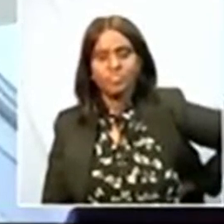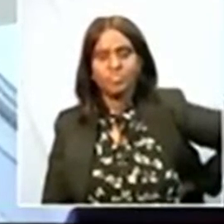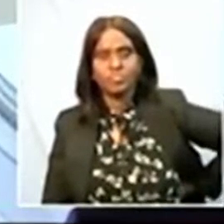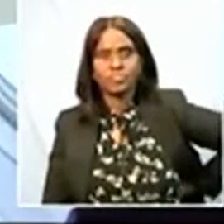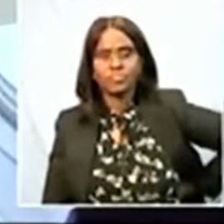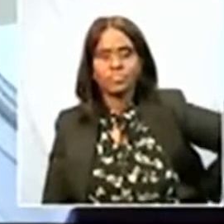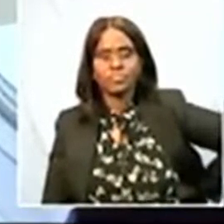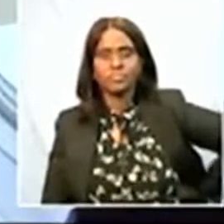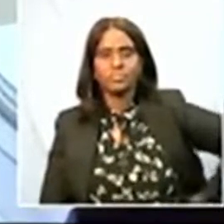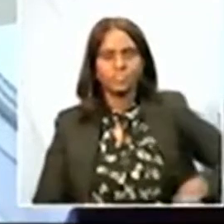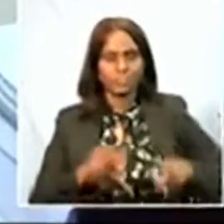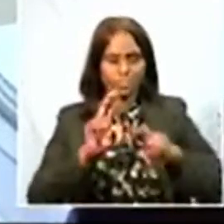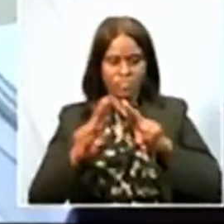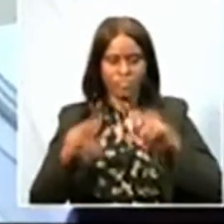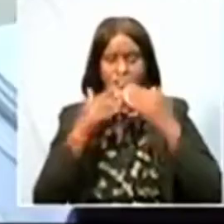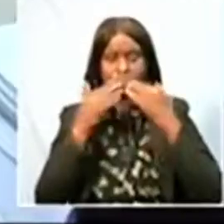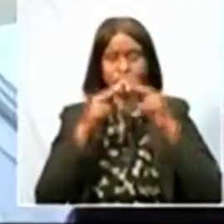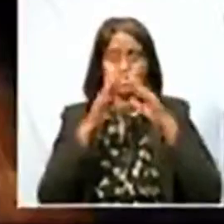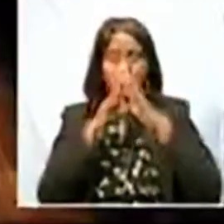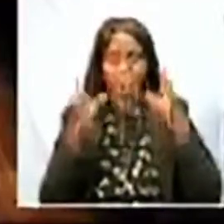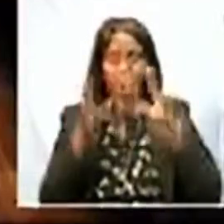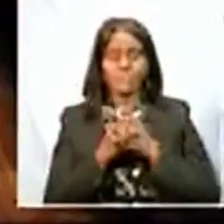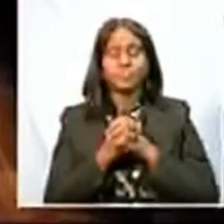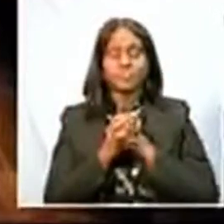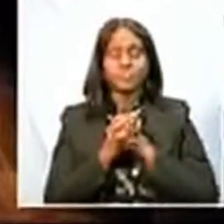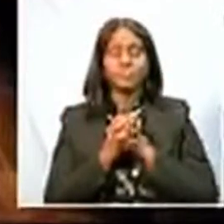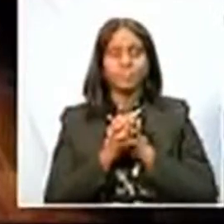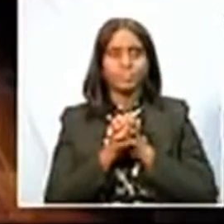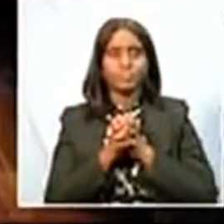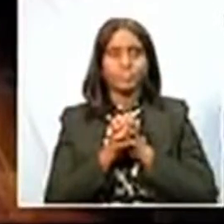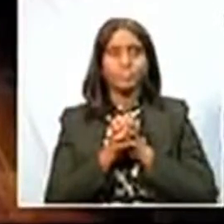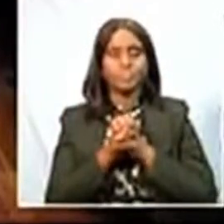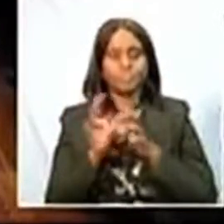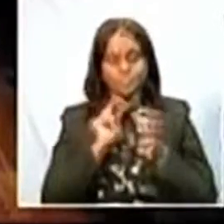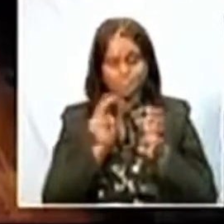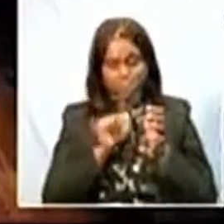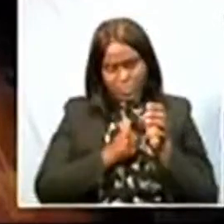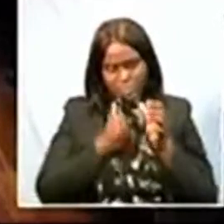Chair. Chair, as a